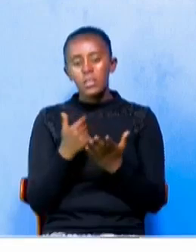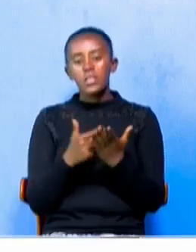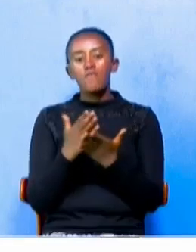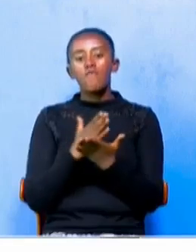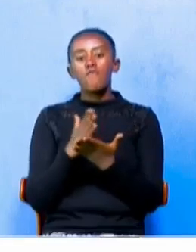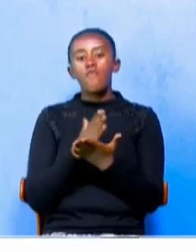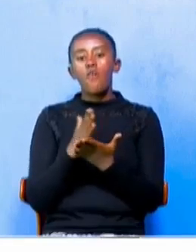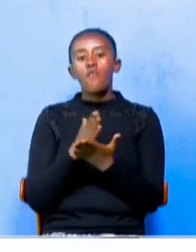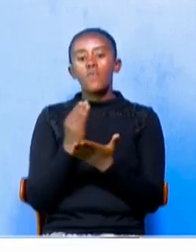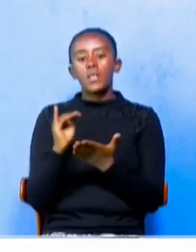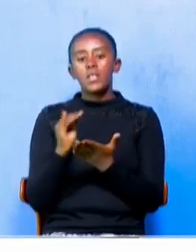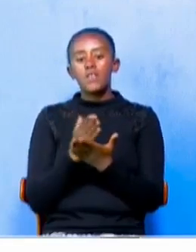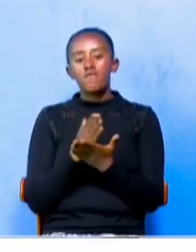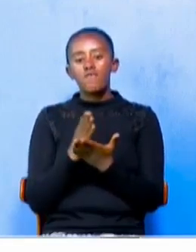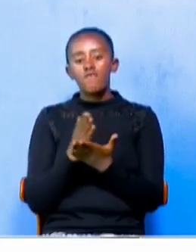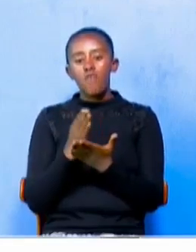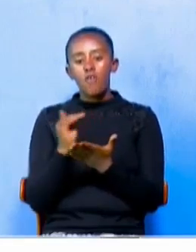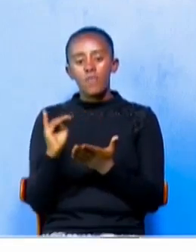involving